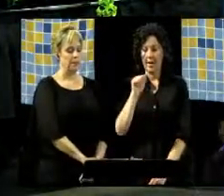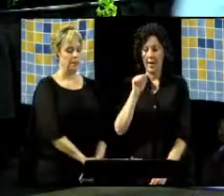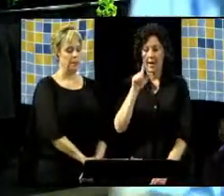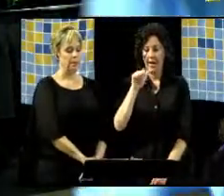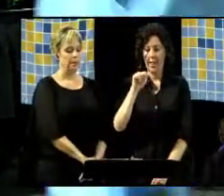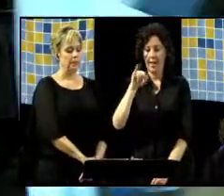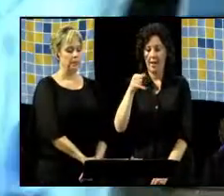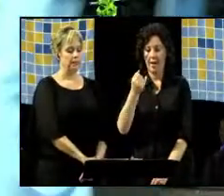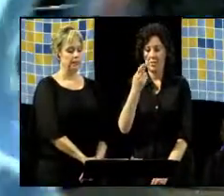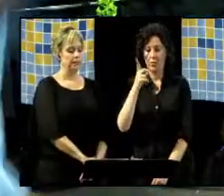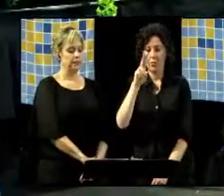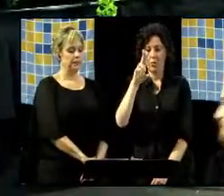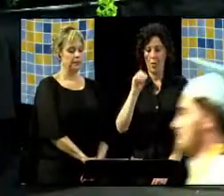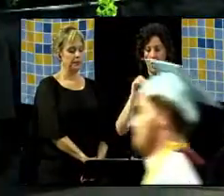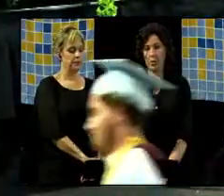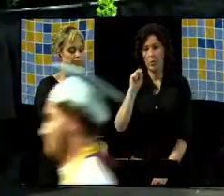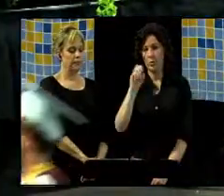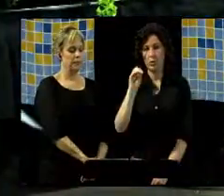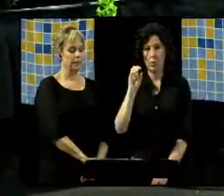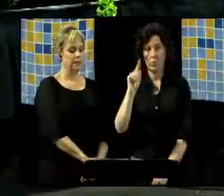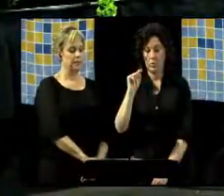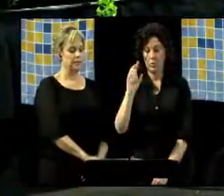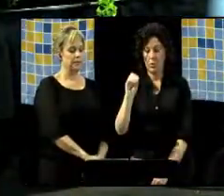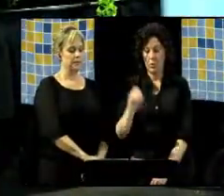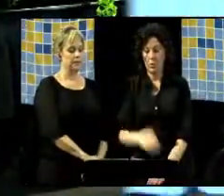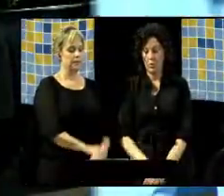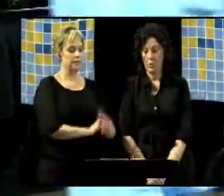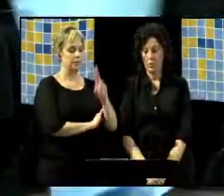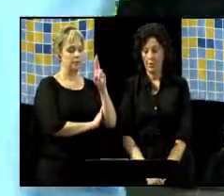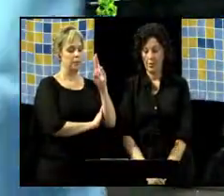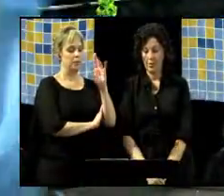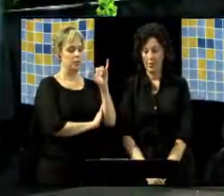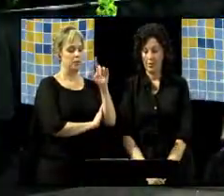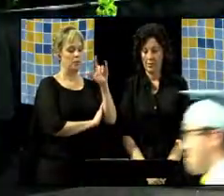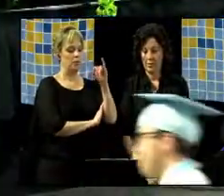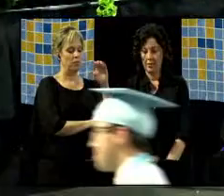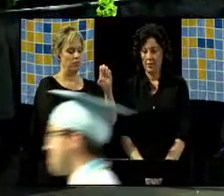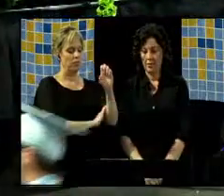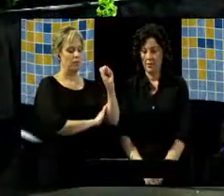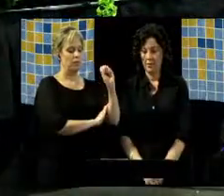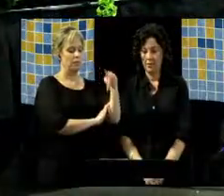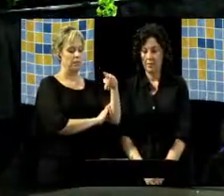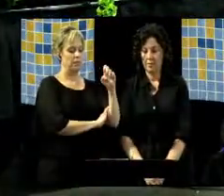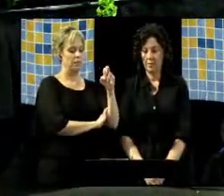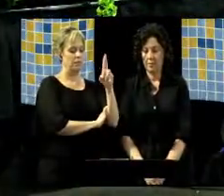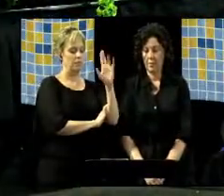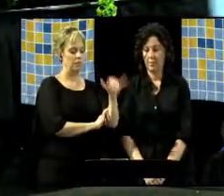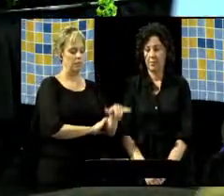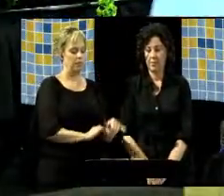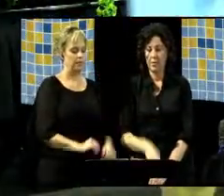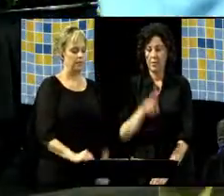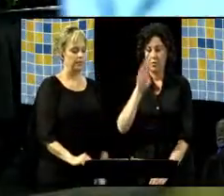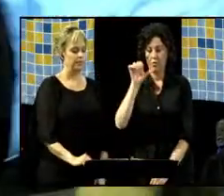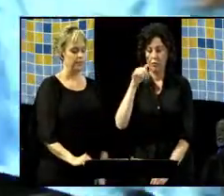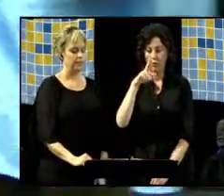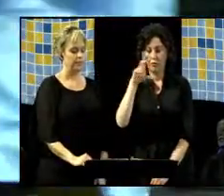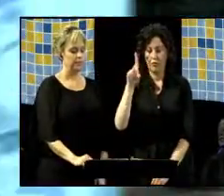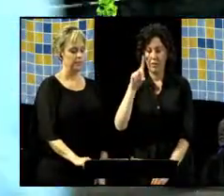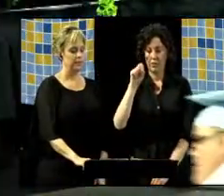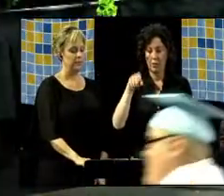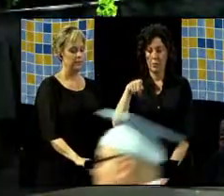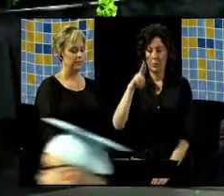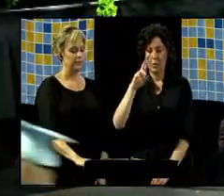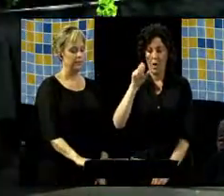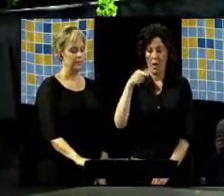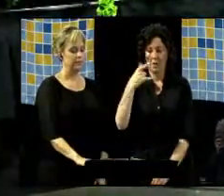Alejandro Teran Soto, Riley Elizabeth Sperry, Richard Leon Sprague